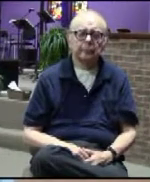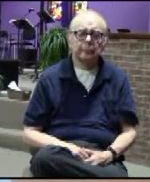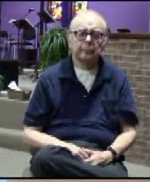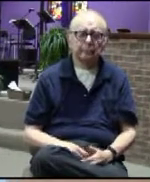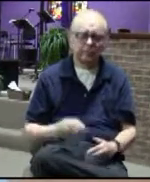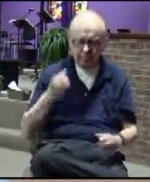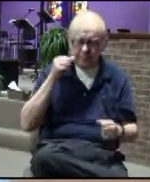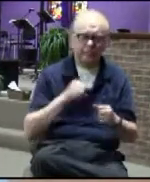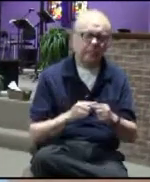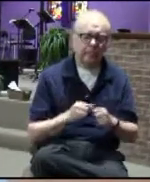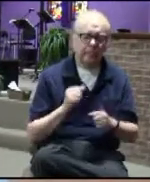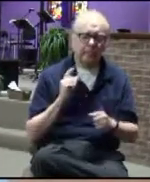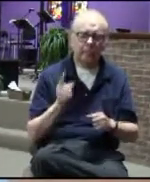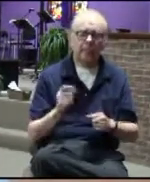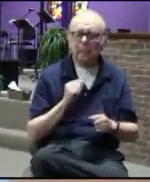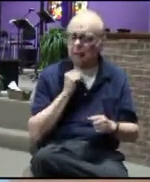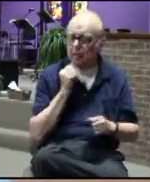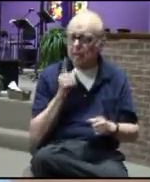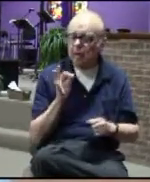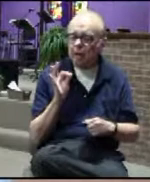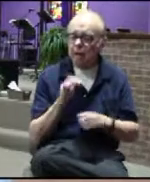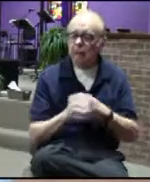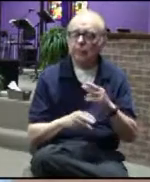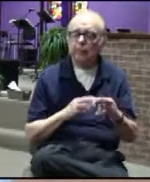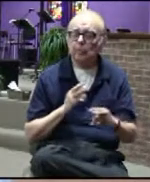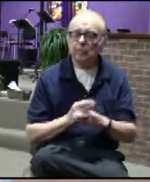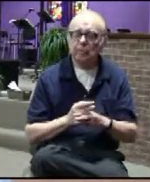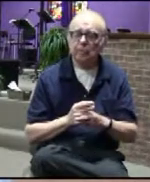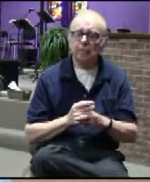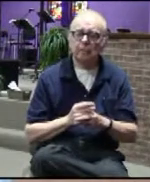remember what he said he said you're not of this world